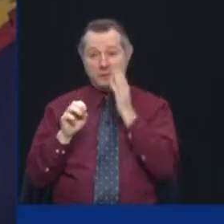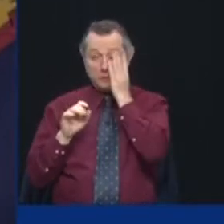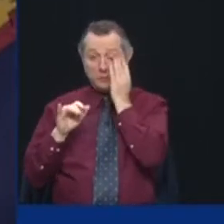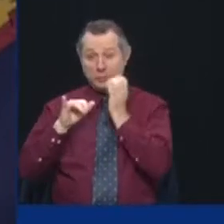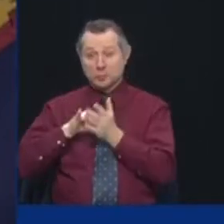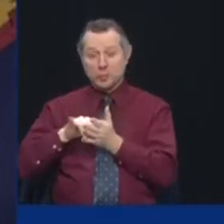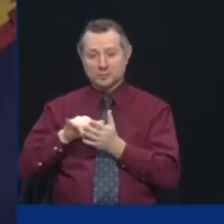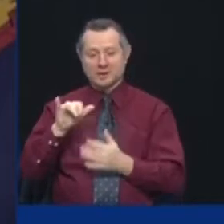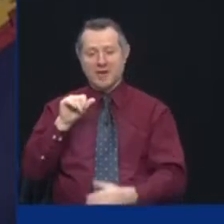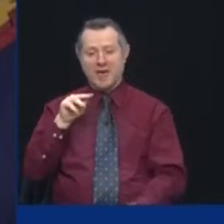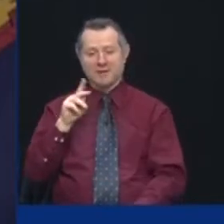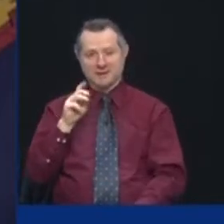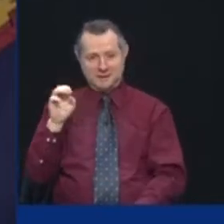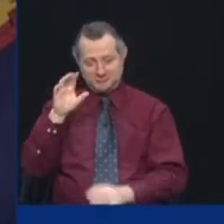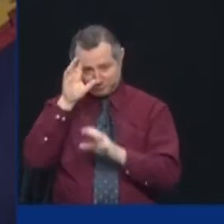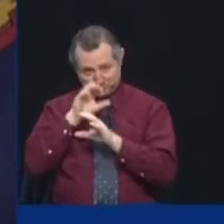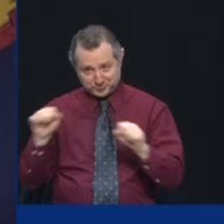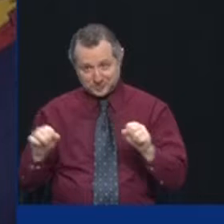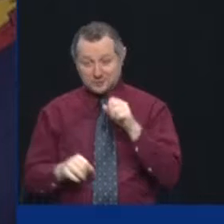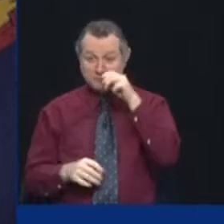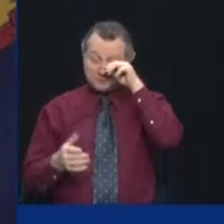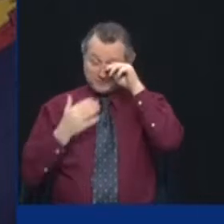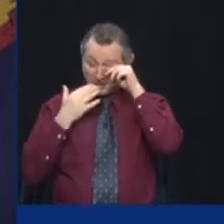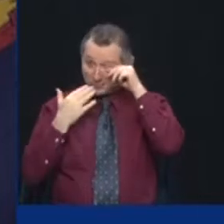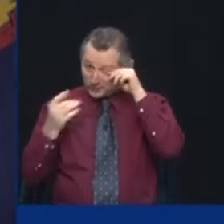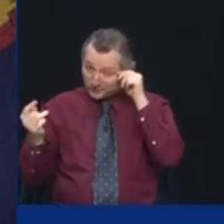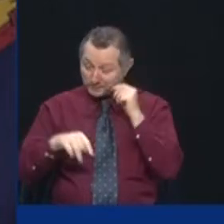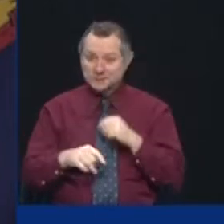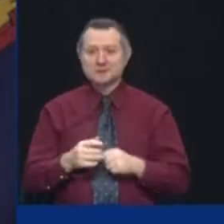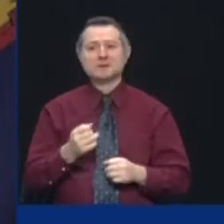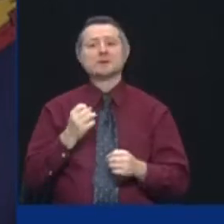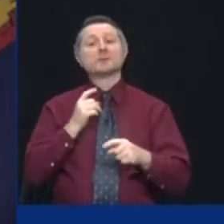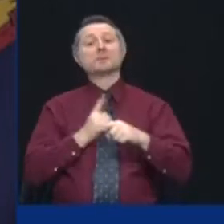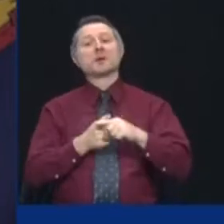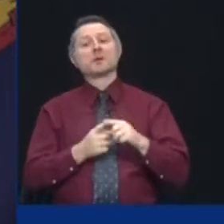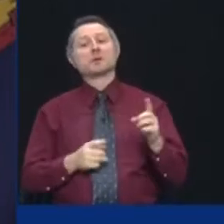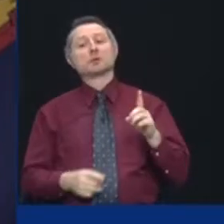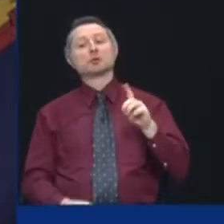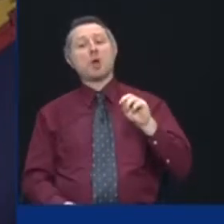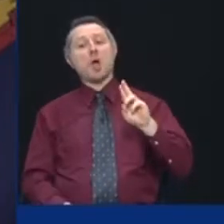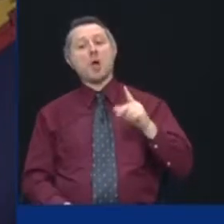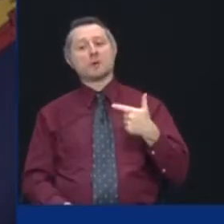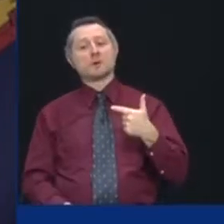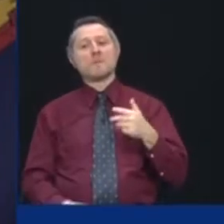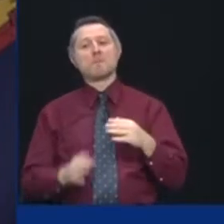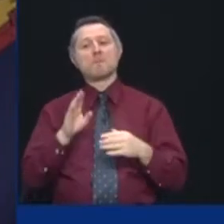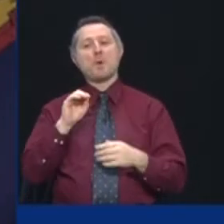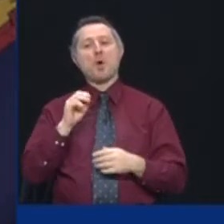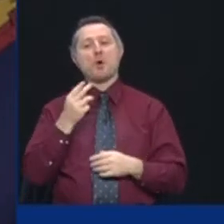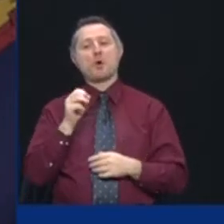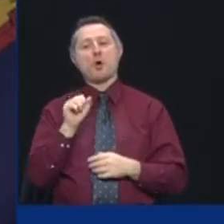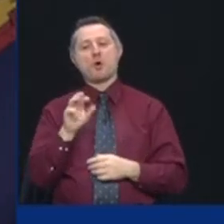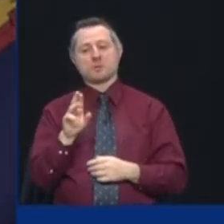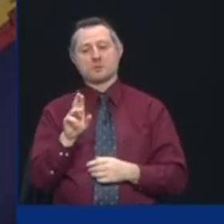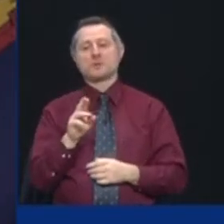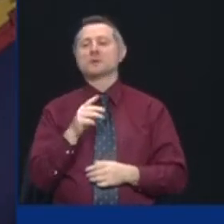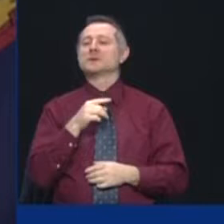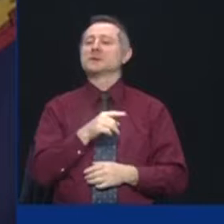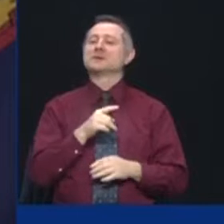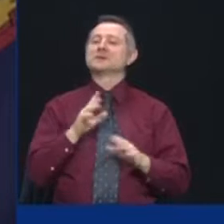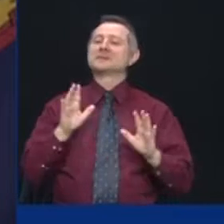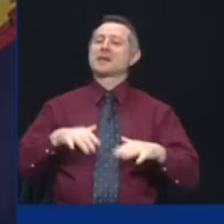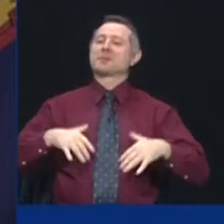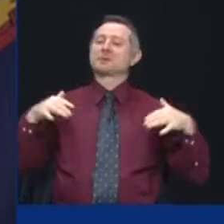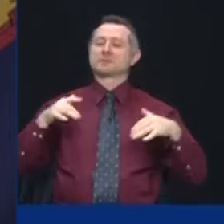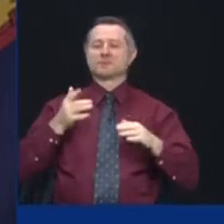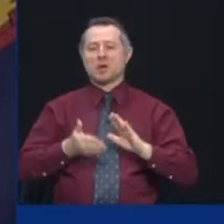here. We're also joined by Doug Behar, who's the senior vice president of stadium operations for the New York Yankees,